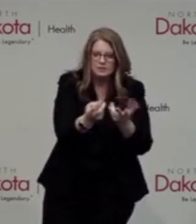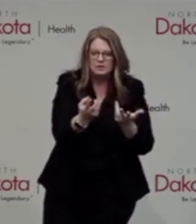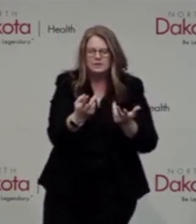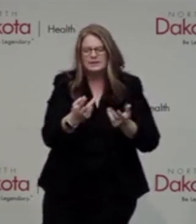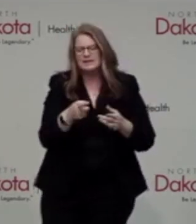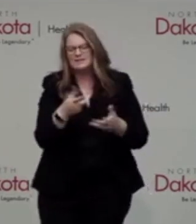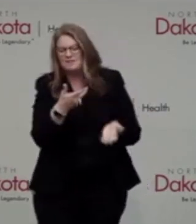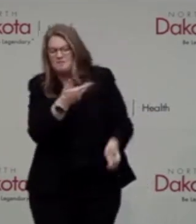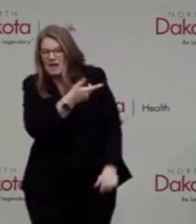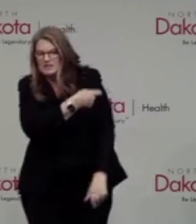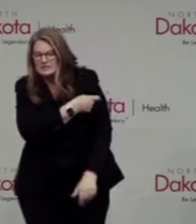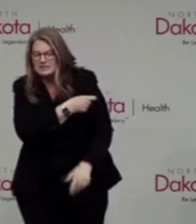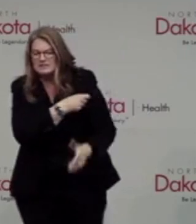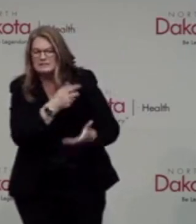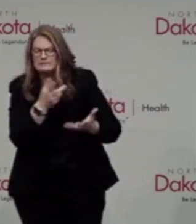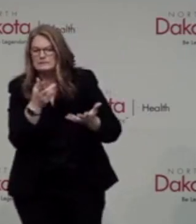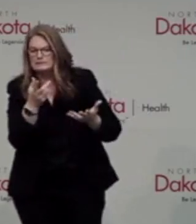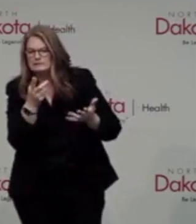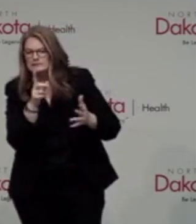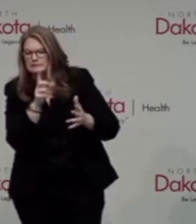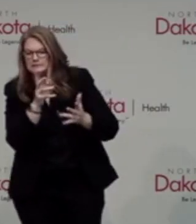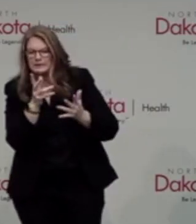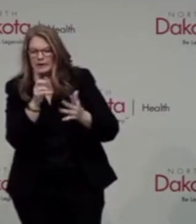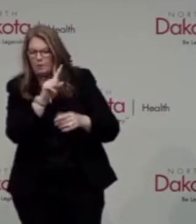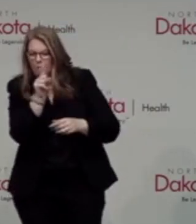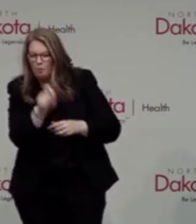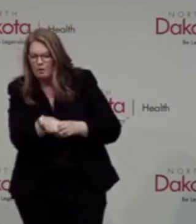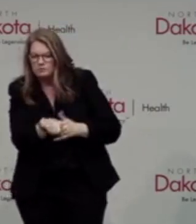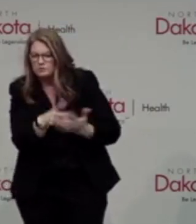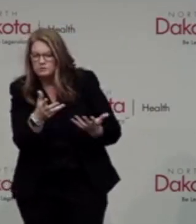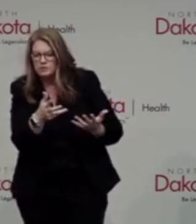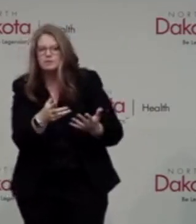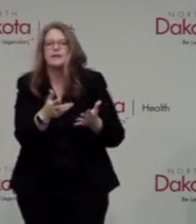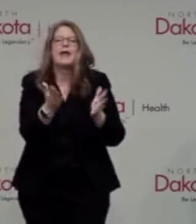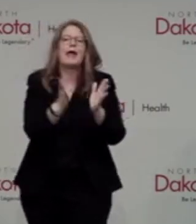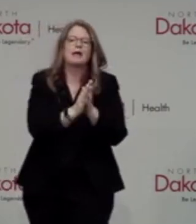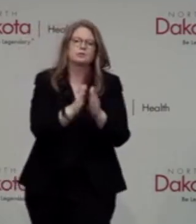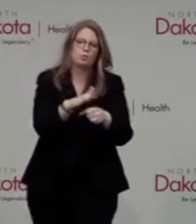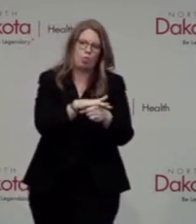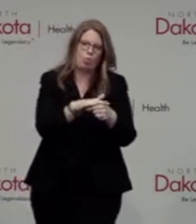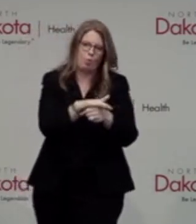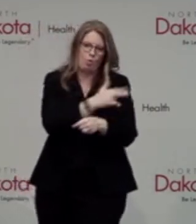we encourage citizens to listen to their local hospital leaders